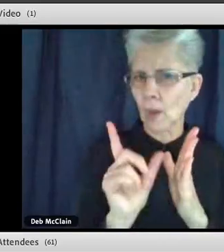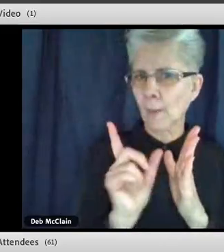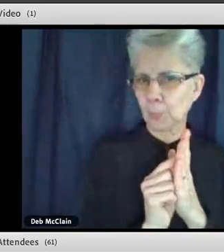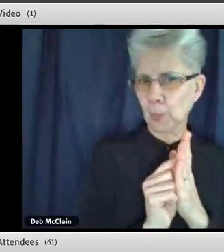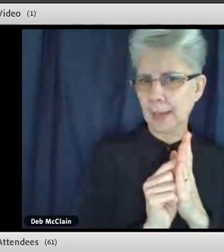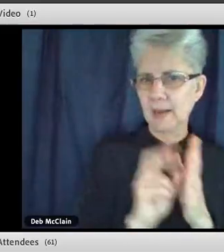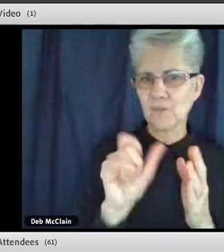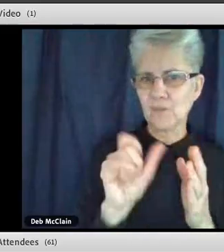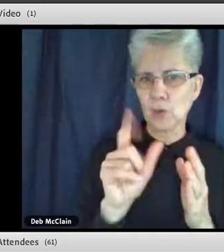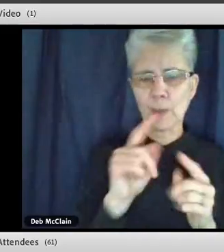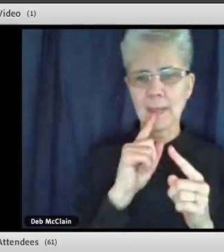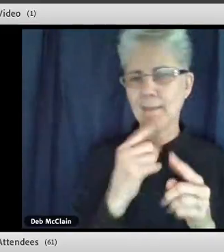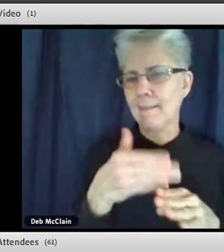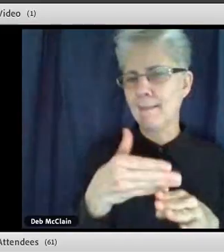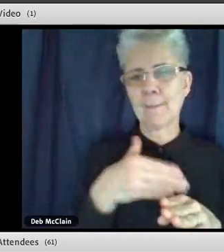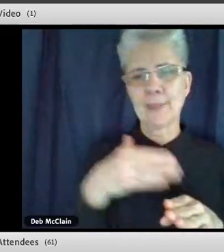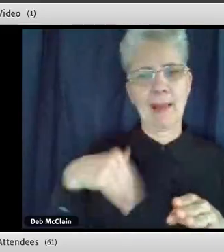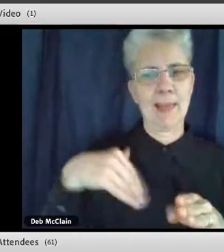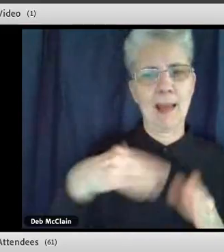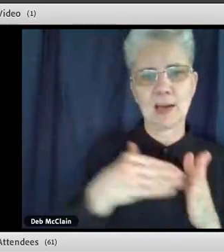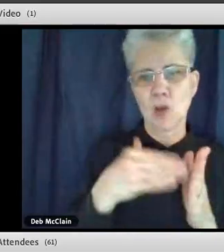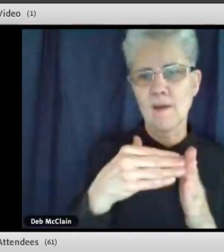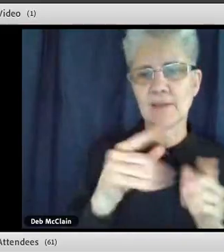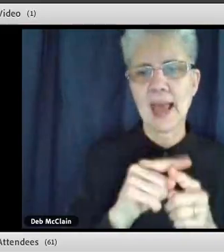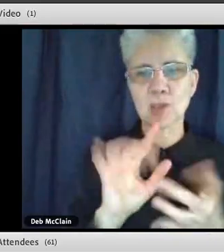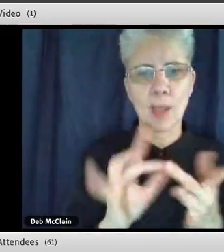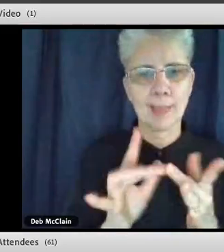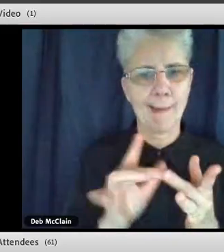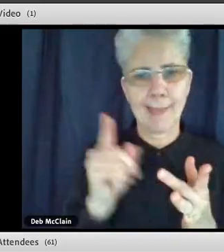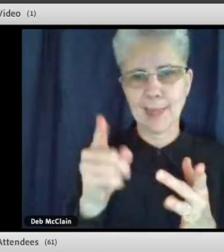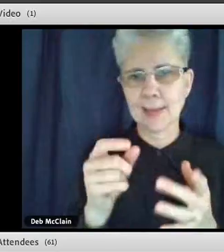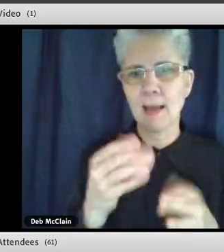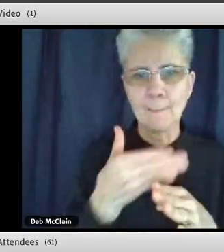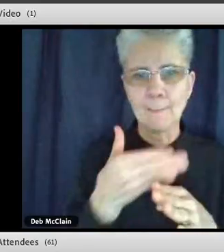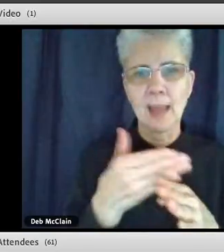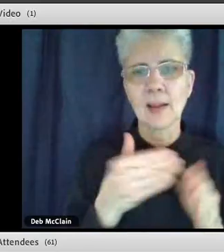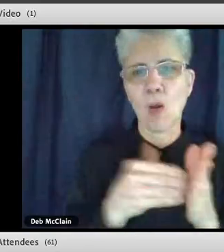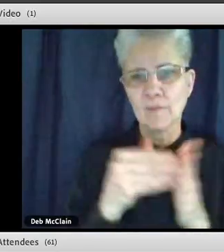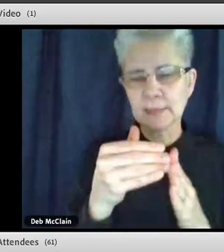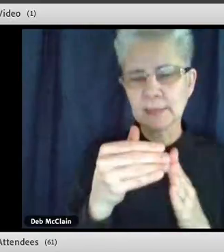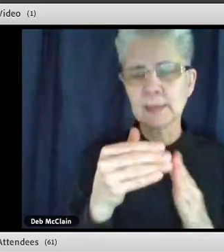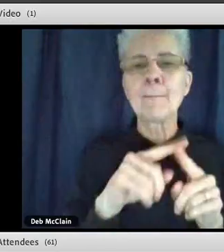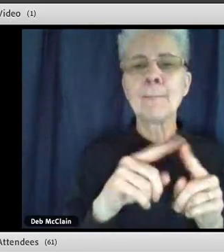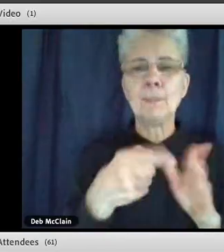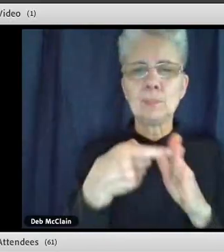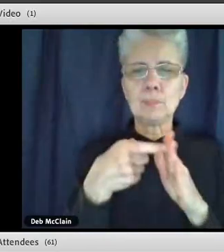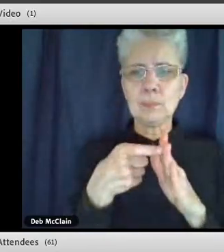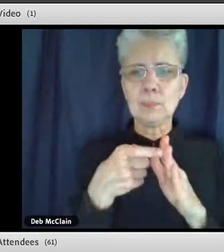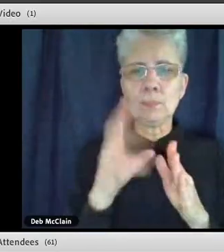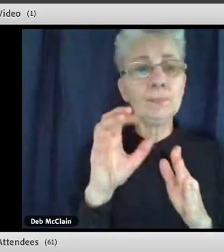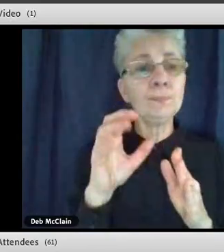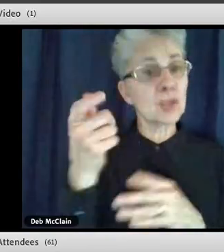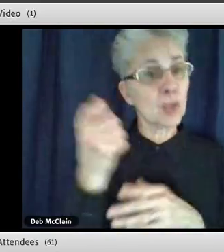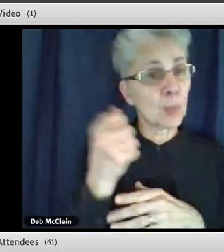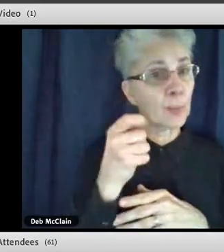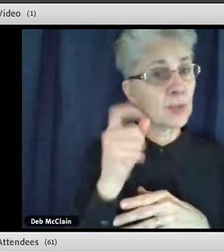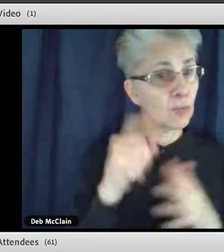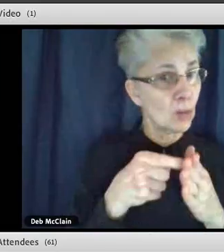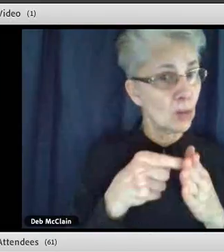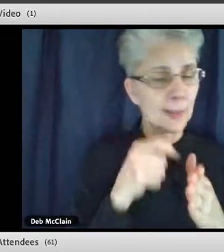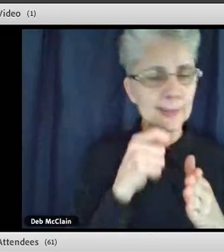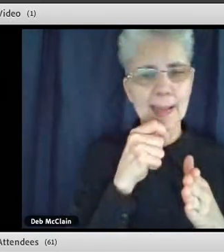not updated as often as the online Rda Toolkit. But it does require a subscription. It's not